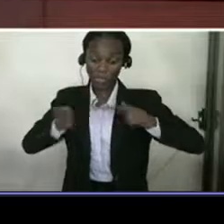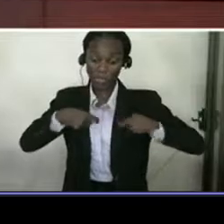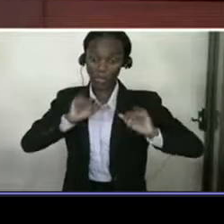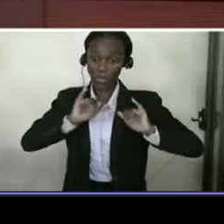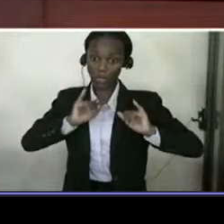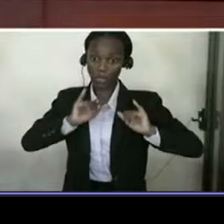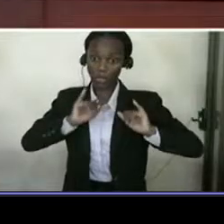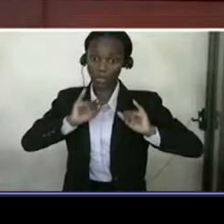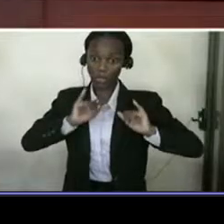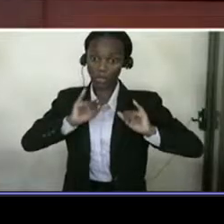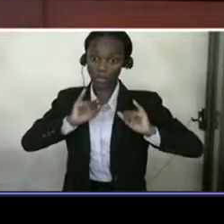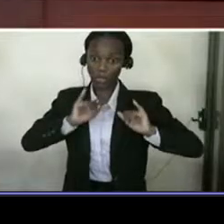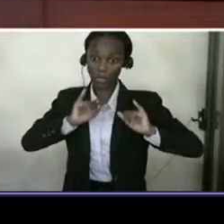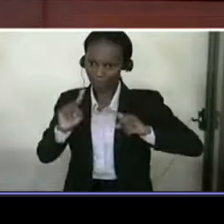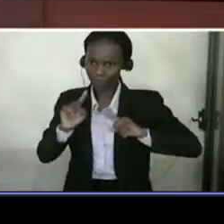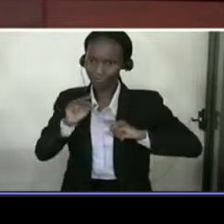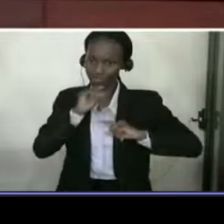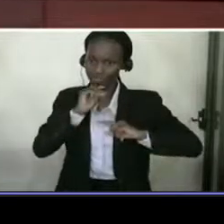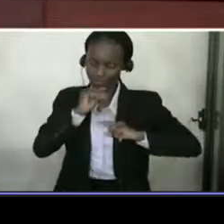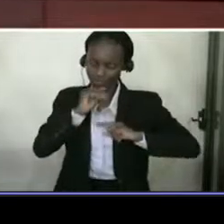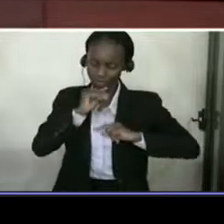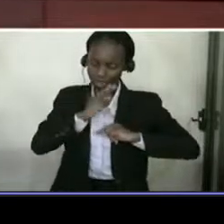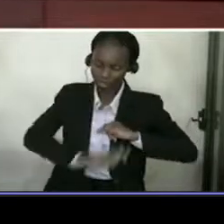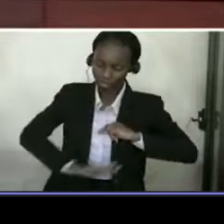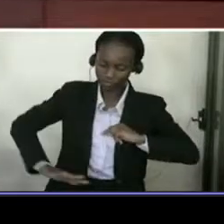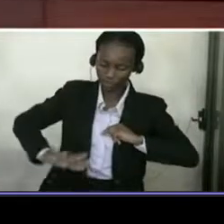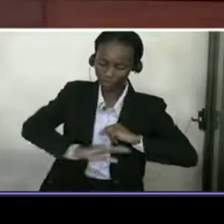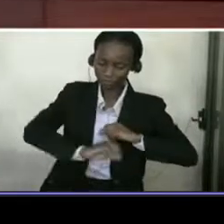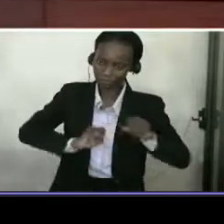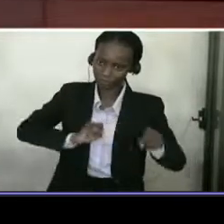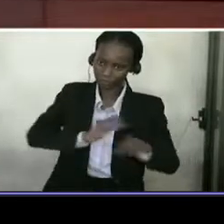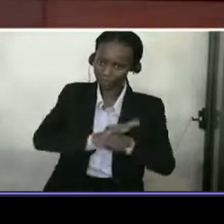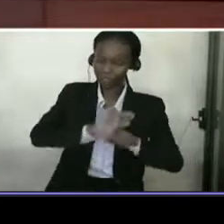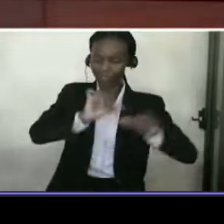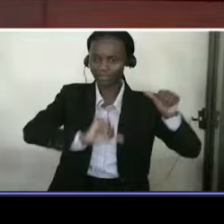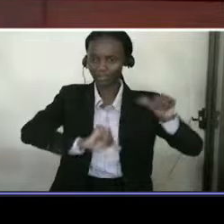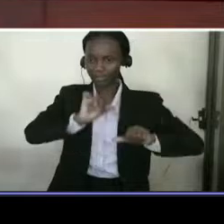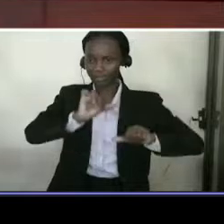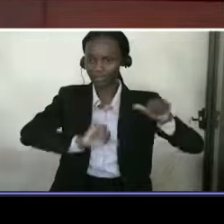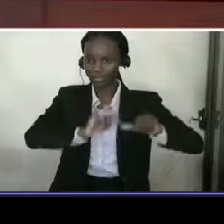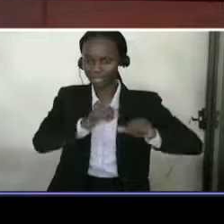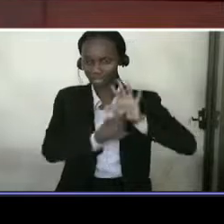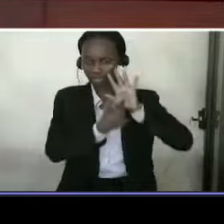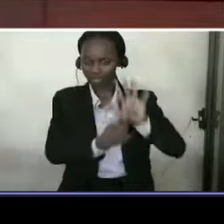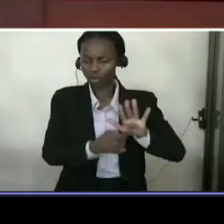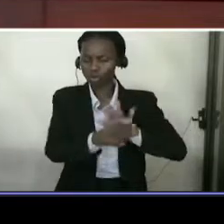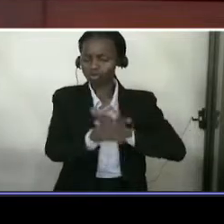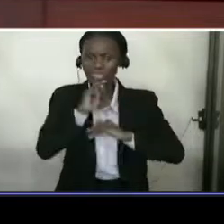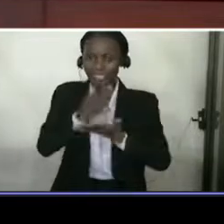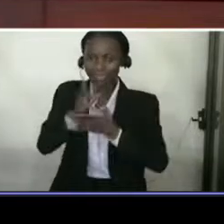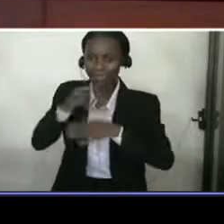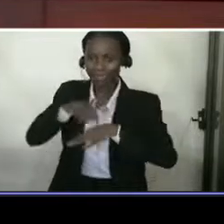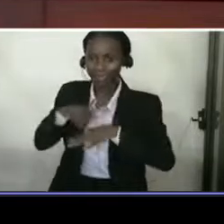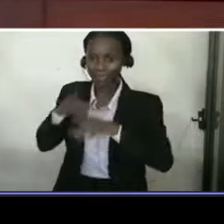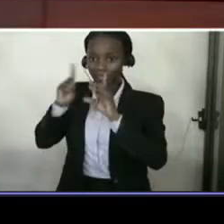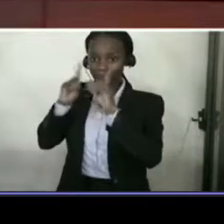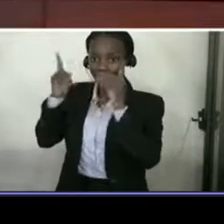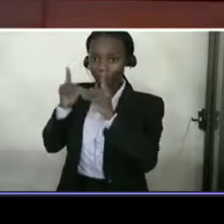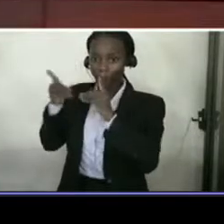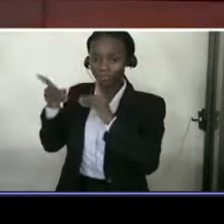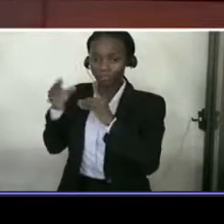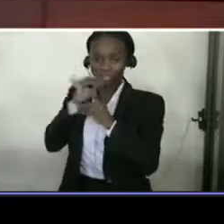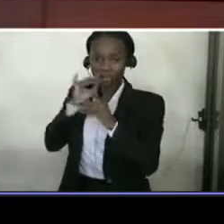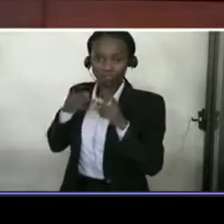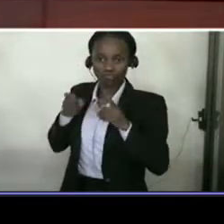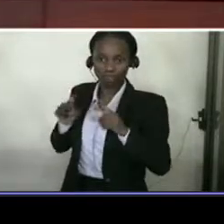process relating to the environmental impact assessment was beyond the knowledge and control of the department. It is worth applauding